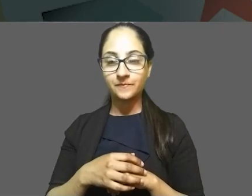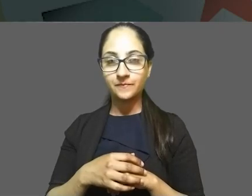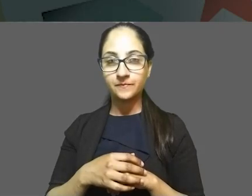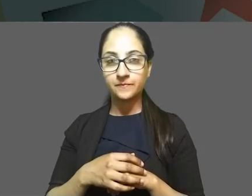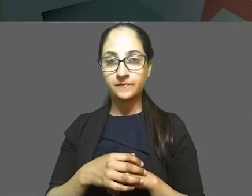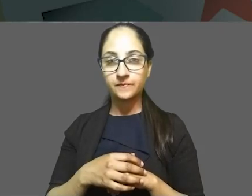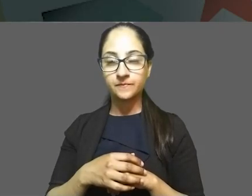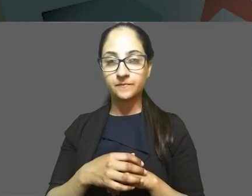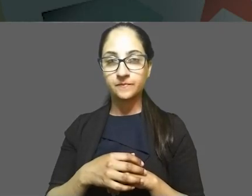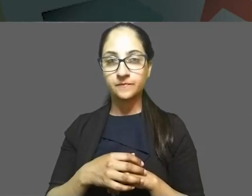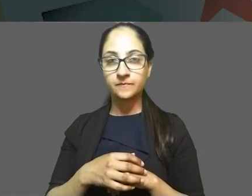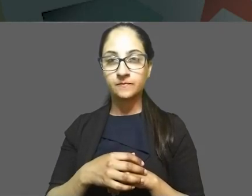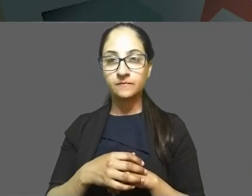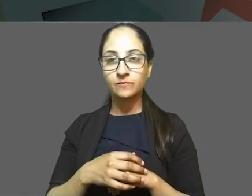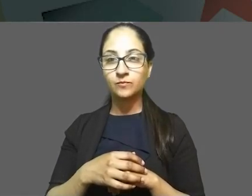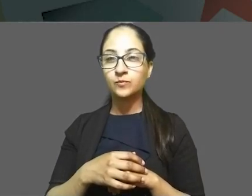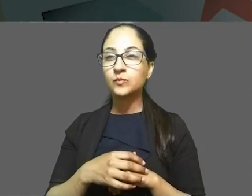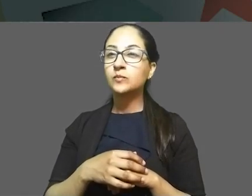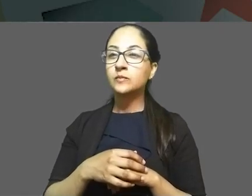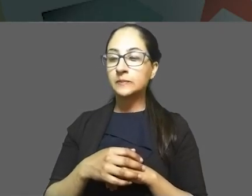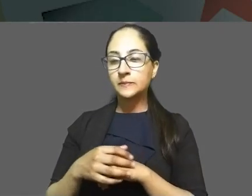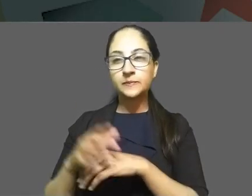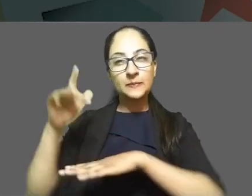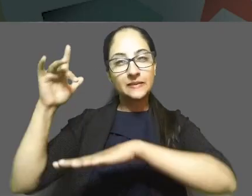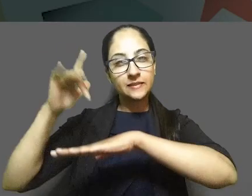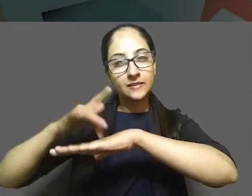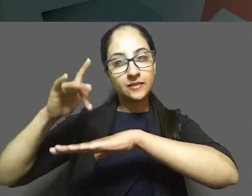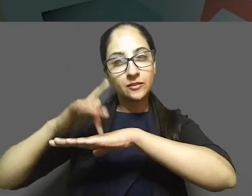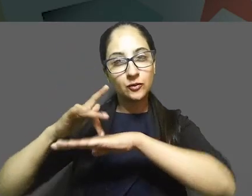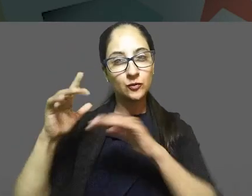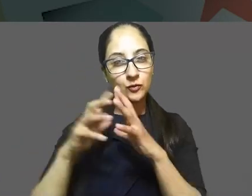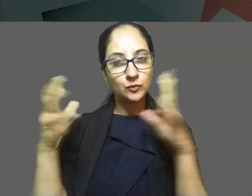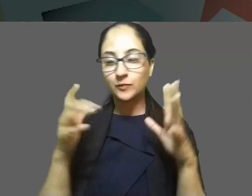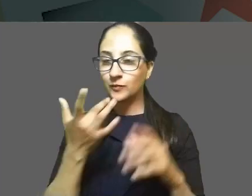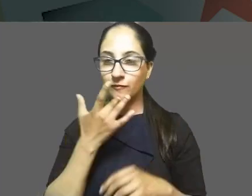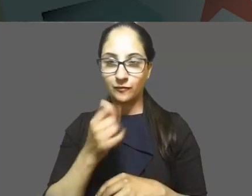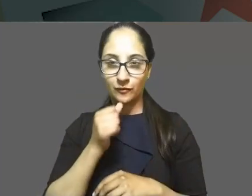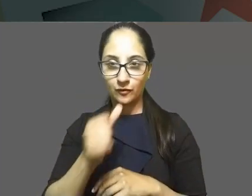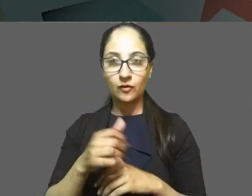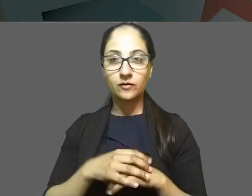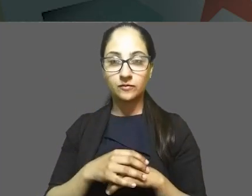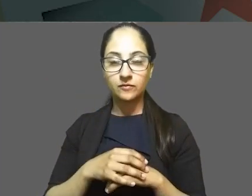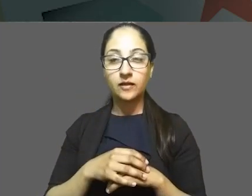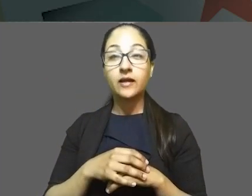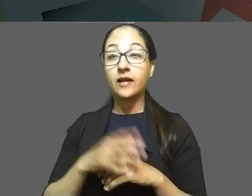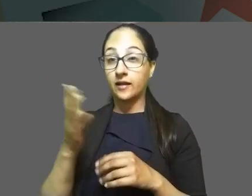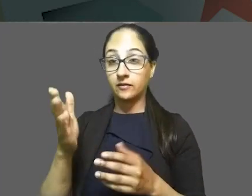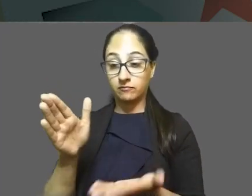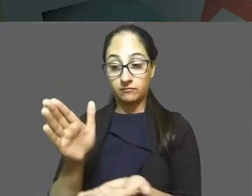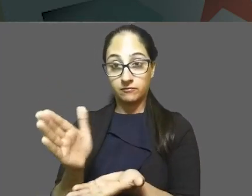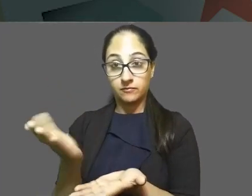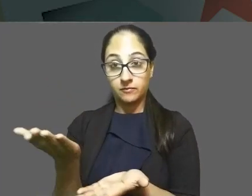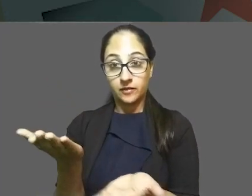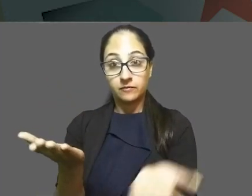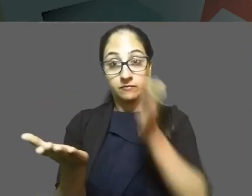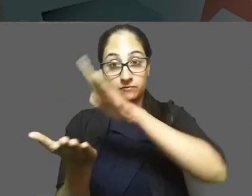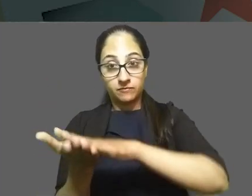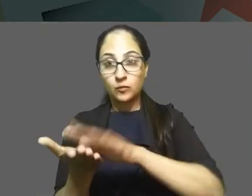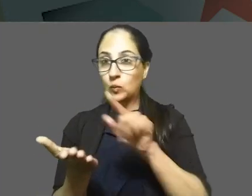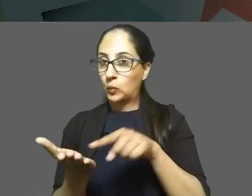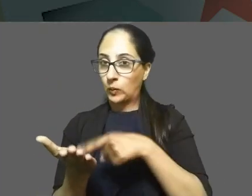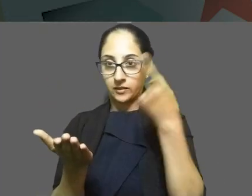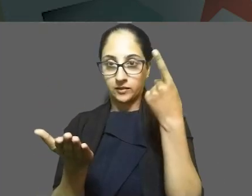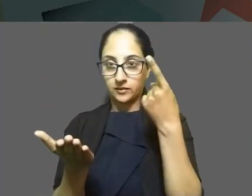You know, at this point, I don't like to play with it too much, but I do only want